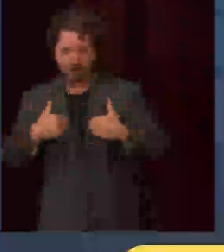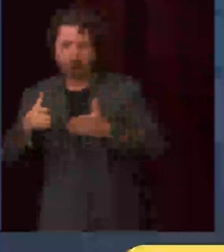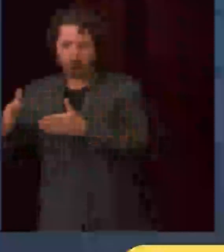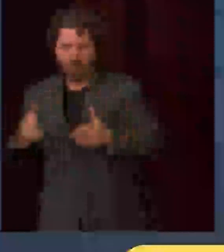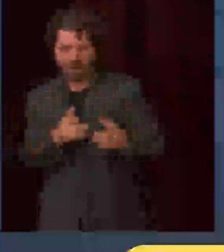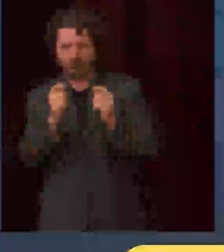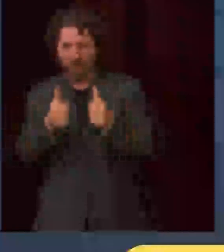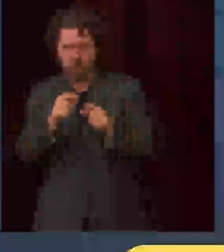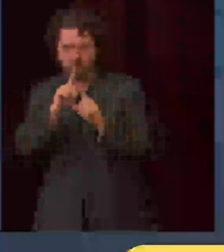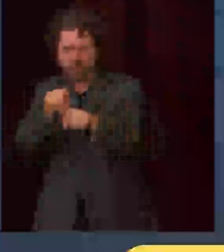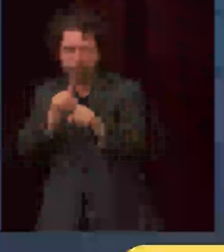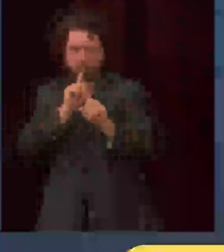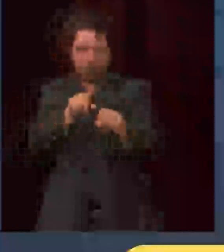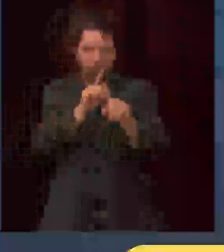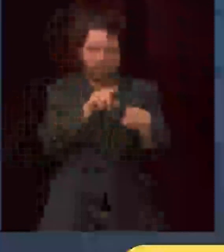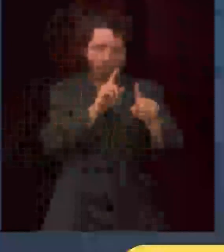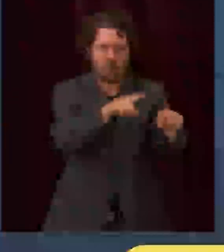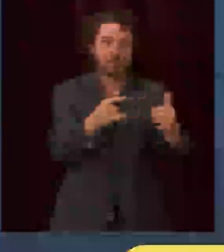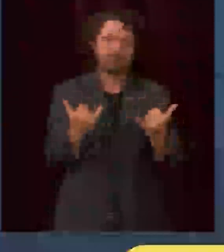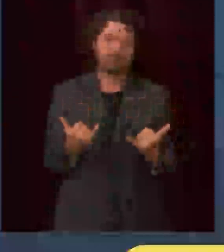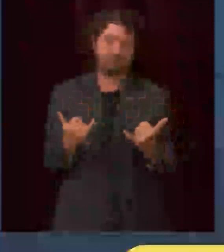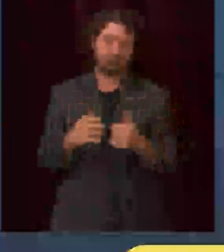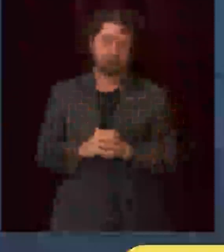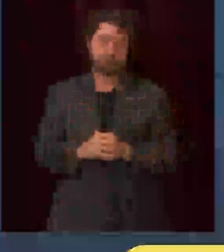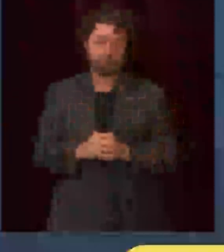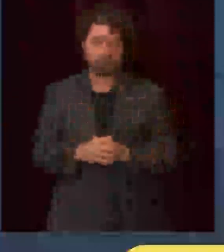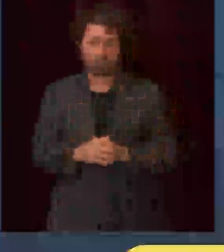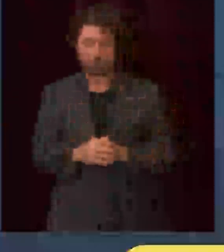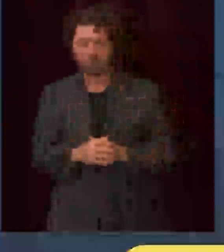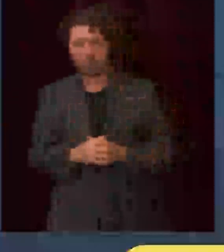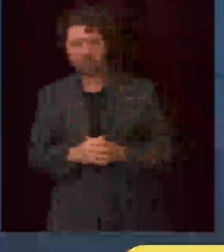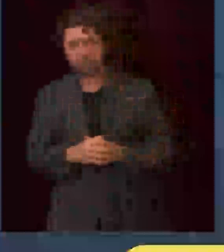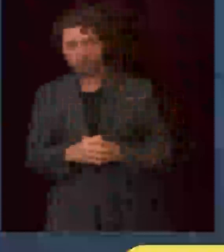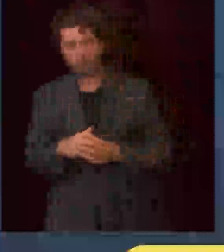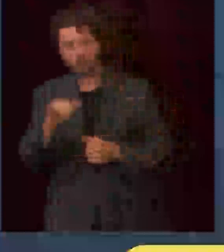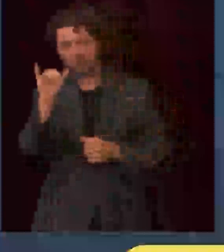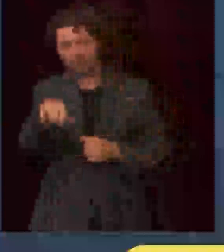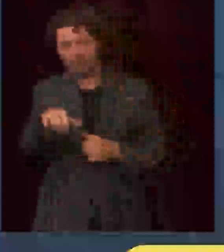health and are certainly public information.